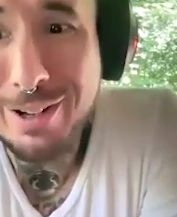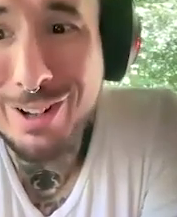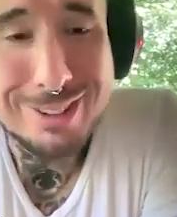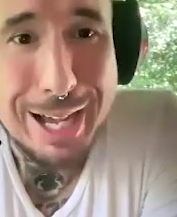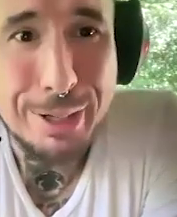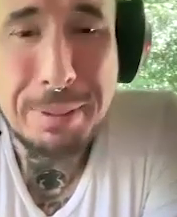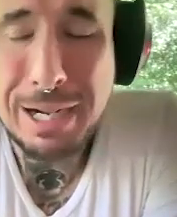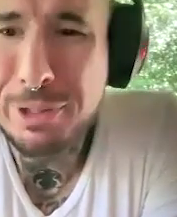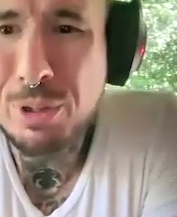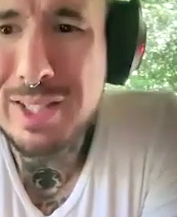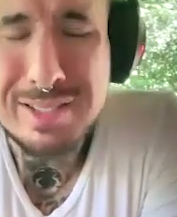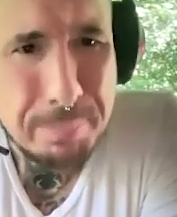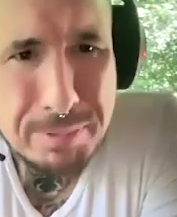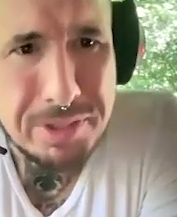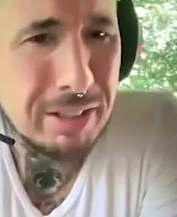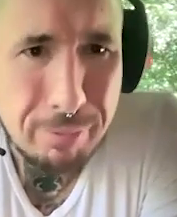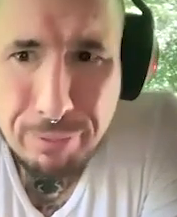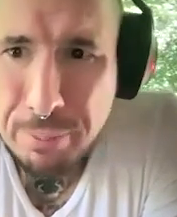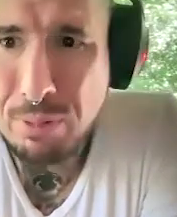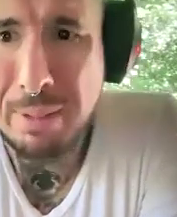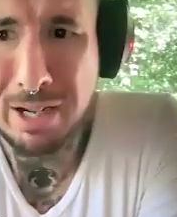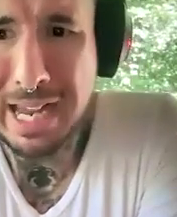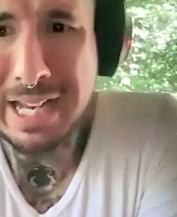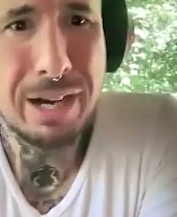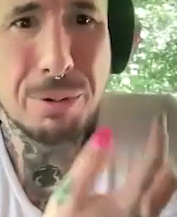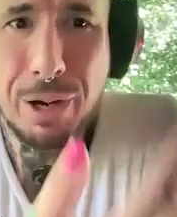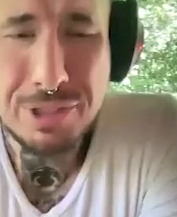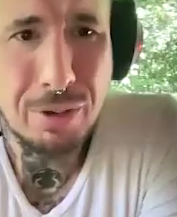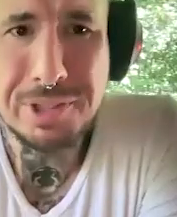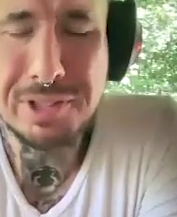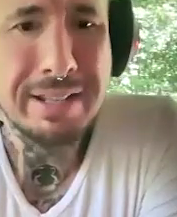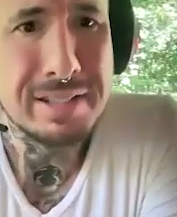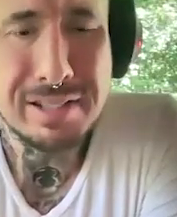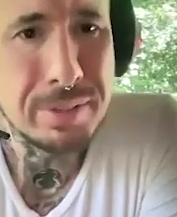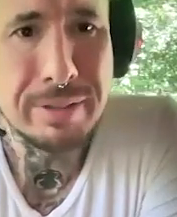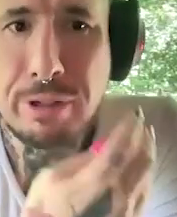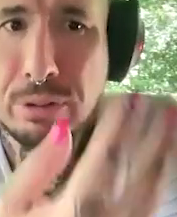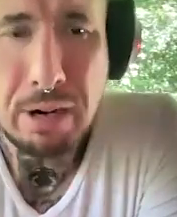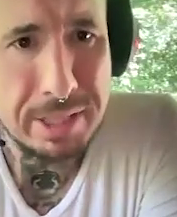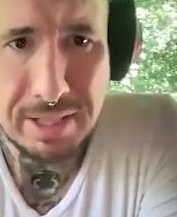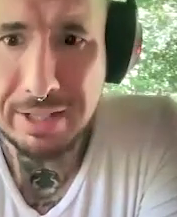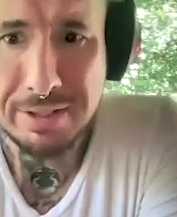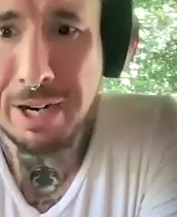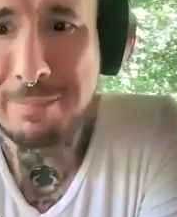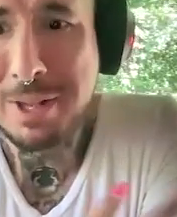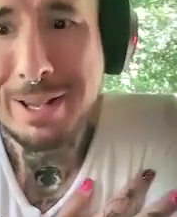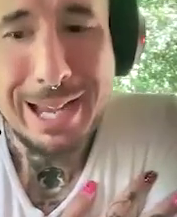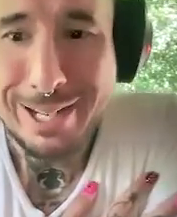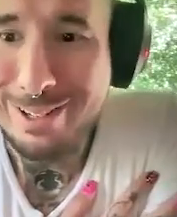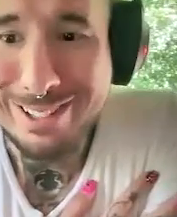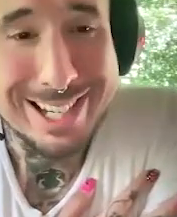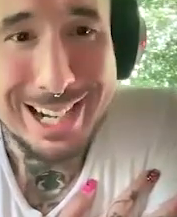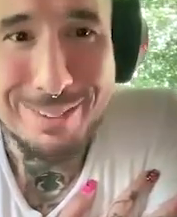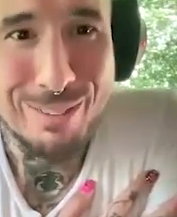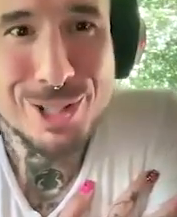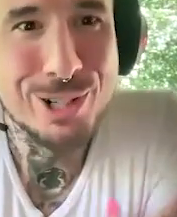shared a lot about sort of the symptoms that come from trauma and how adults and systems can re-traumatize, right?